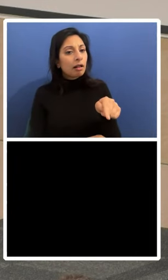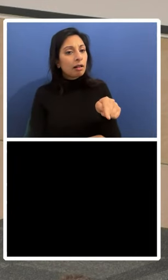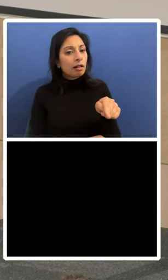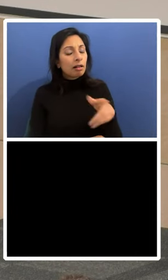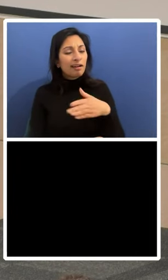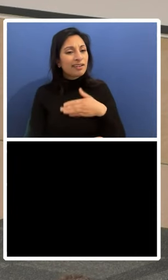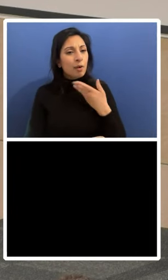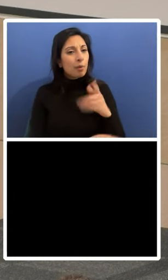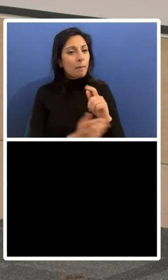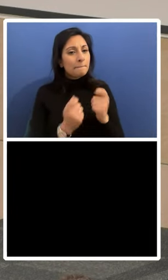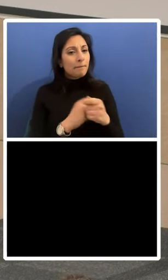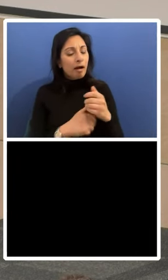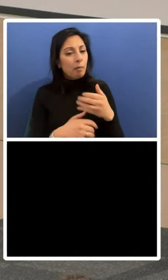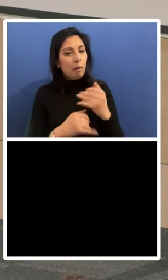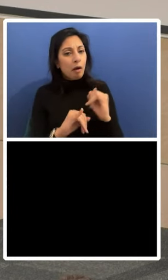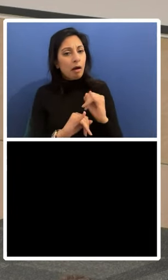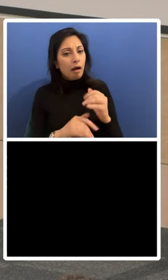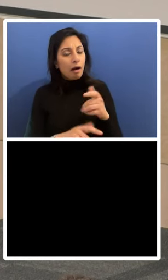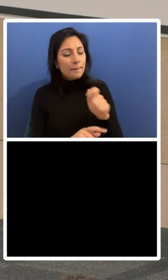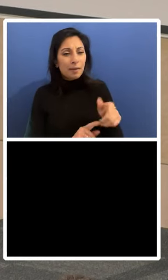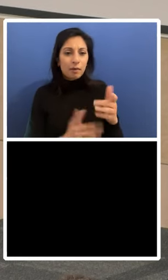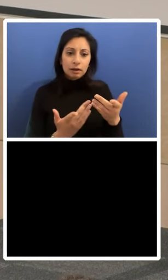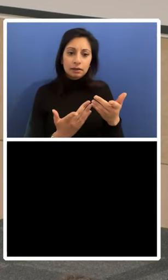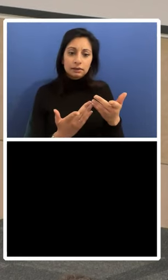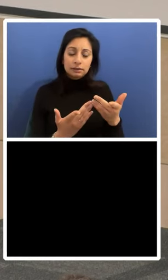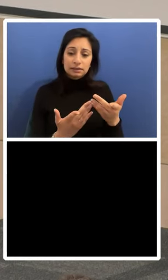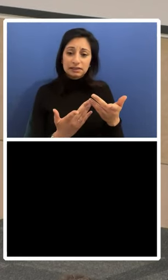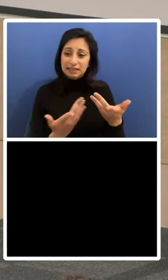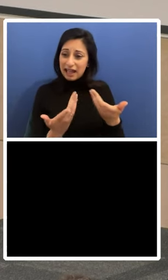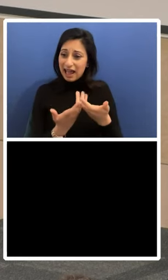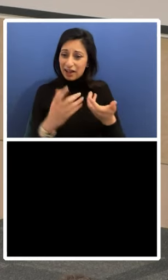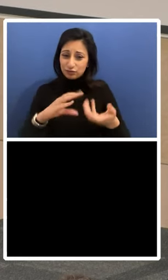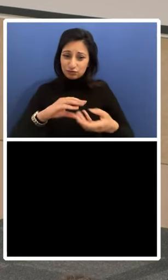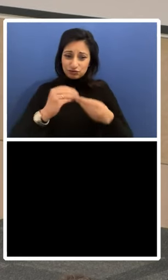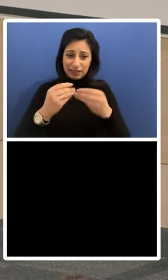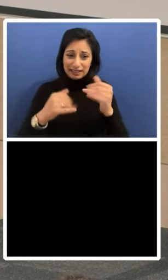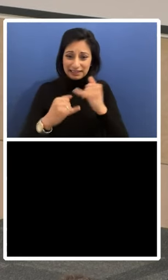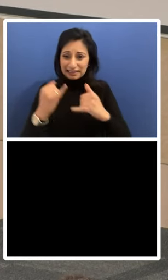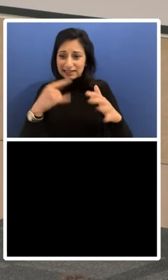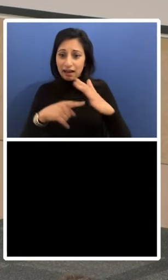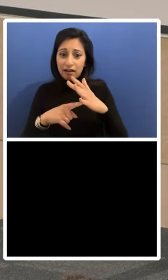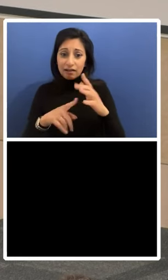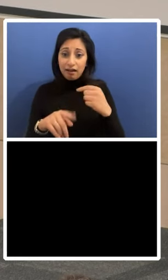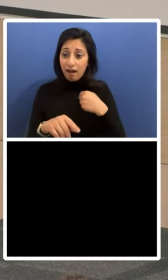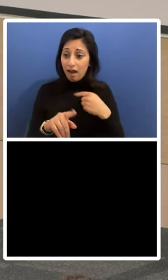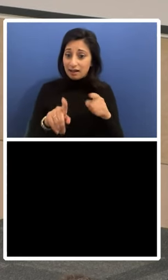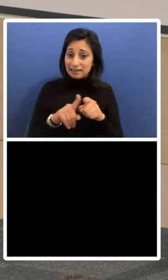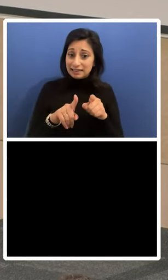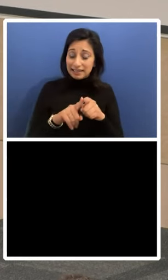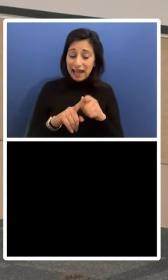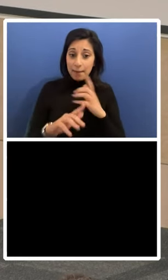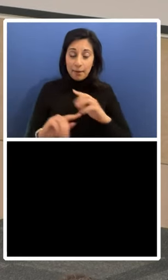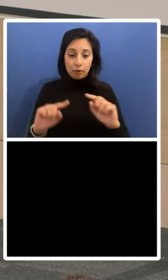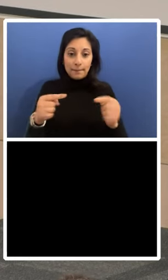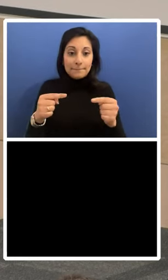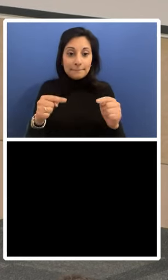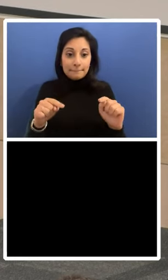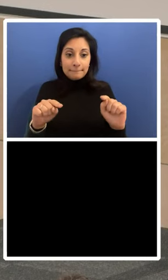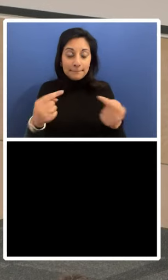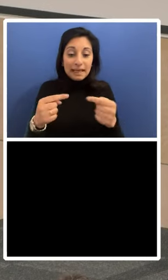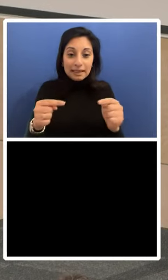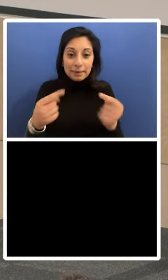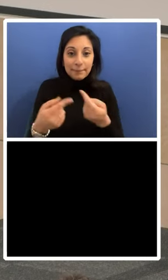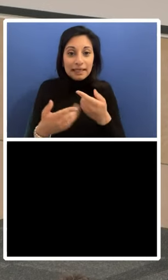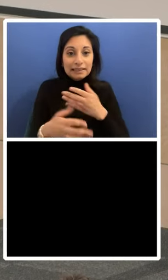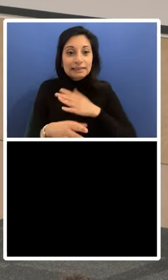that we've created this society, because I was one of them, right? We've created this society that tells you compete, be the best, win,